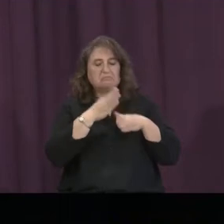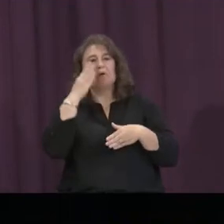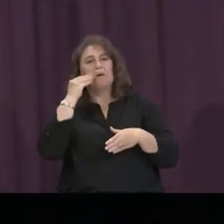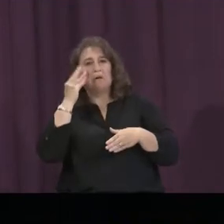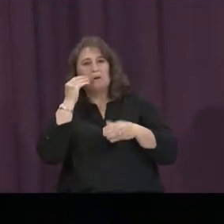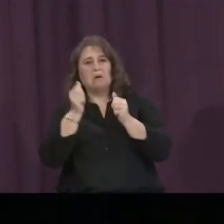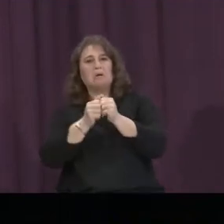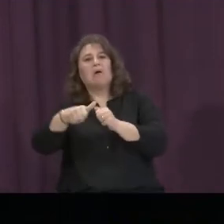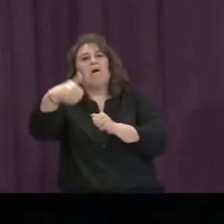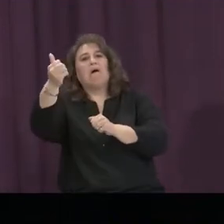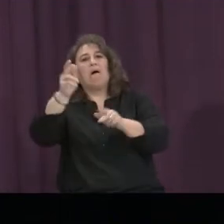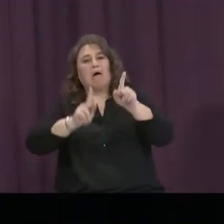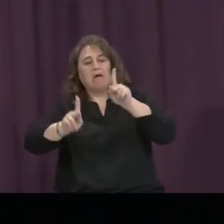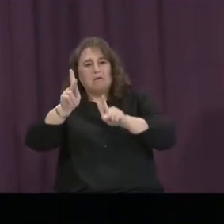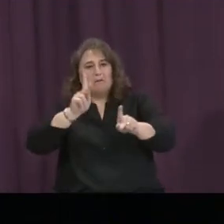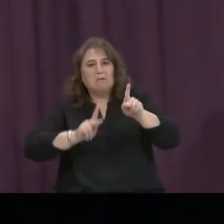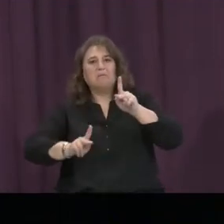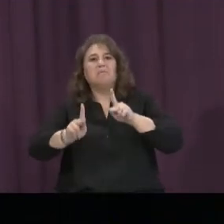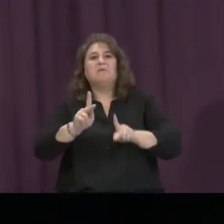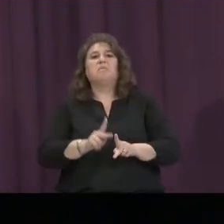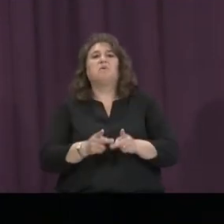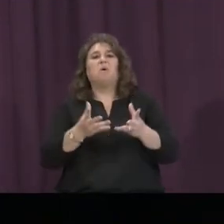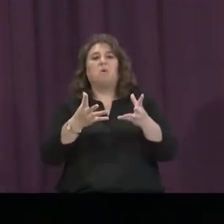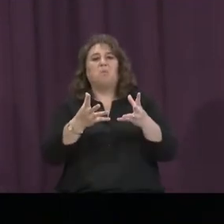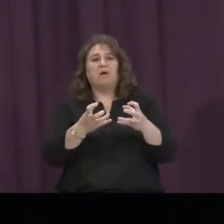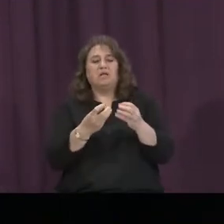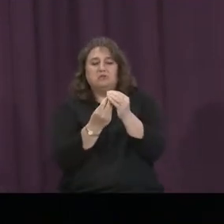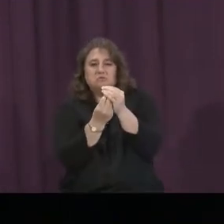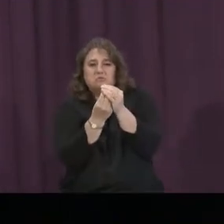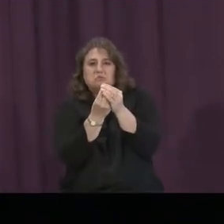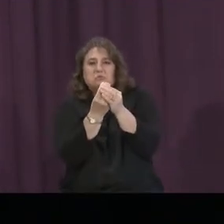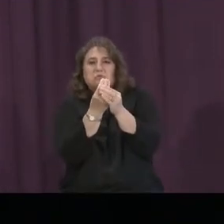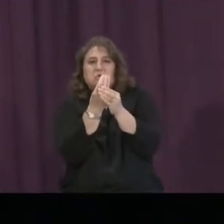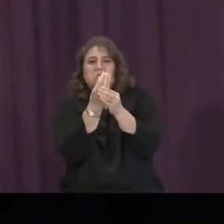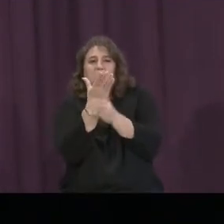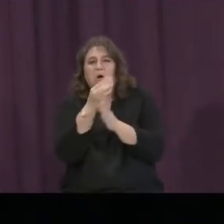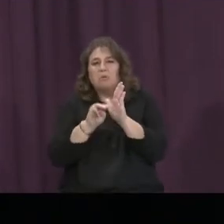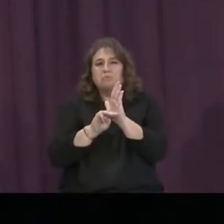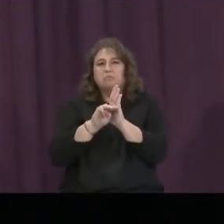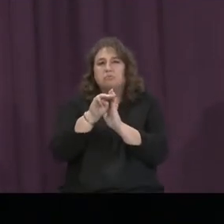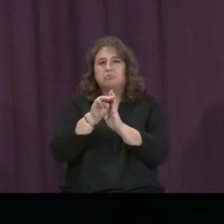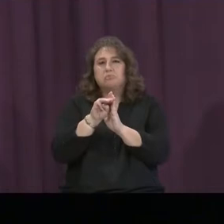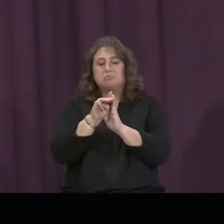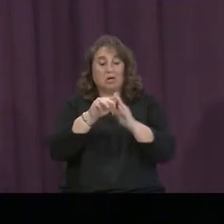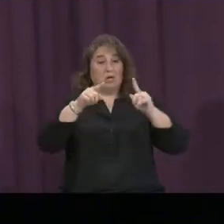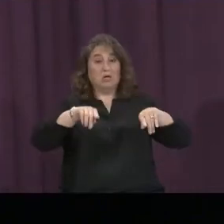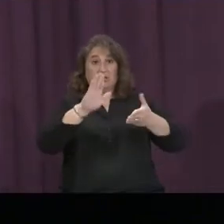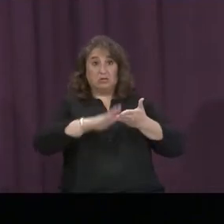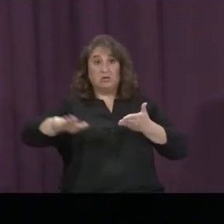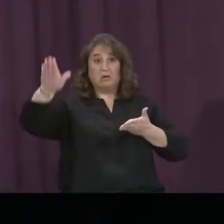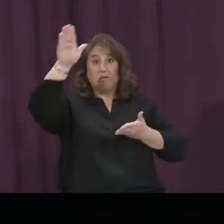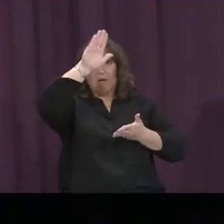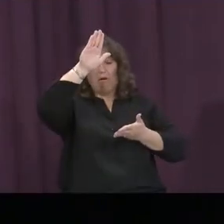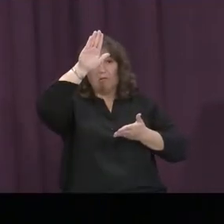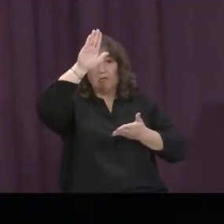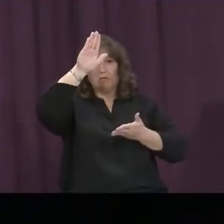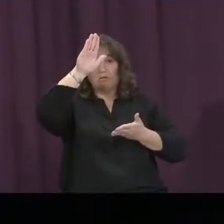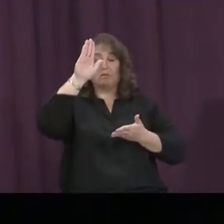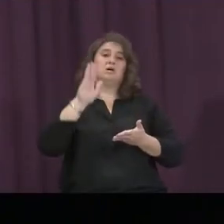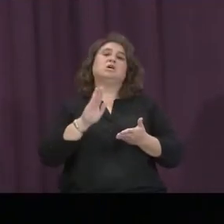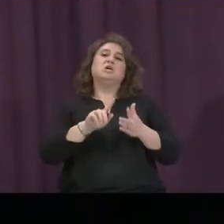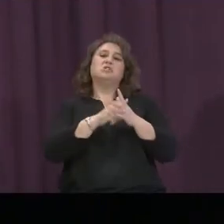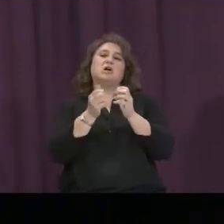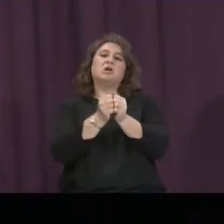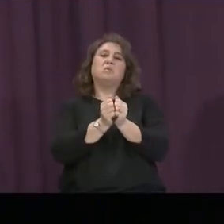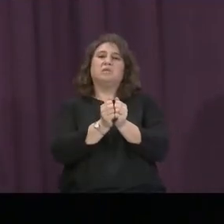others, uh, push, pushing forward, um, in my college years, end up in the medical field. And that